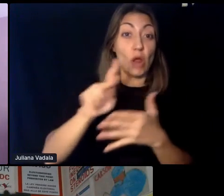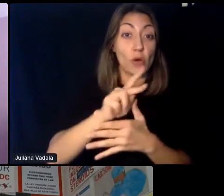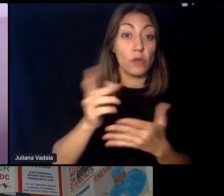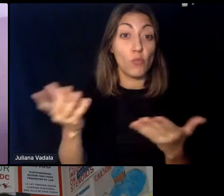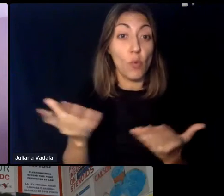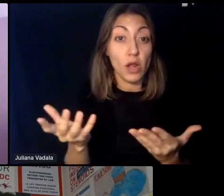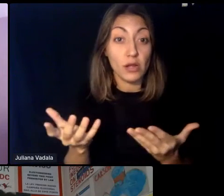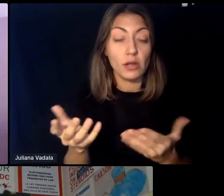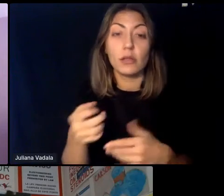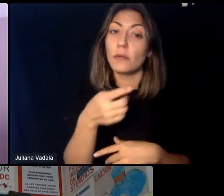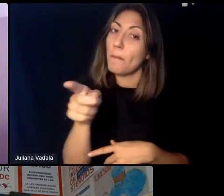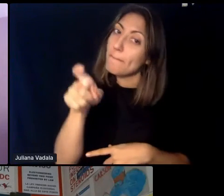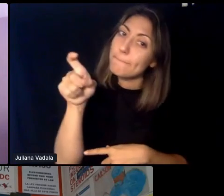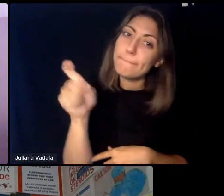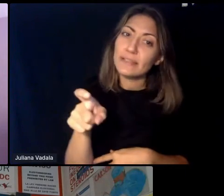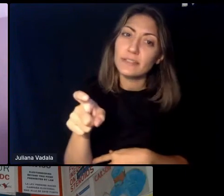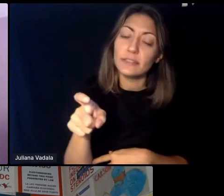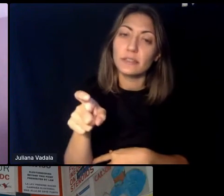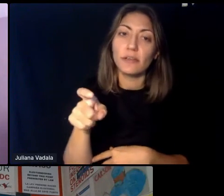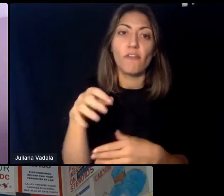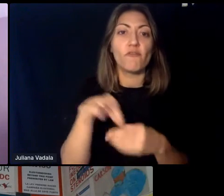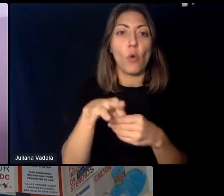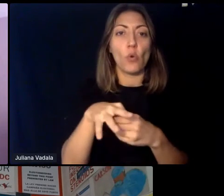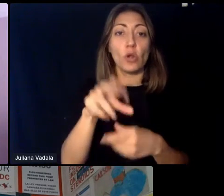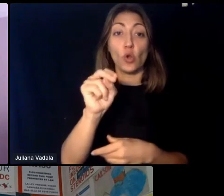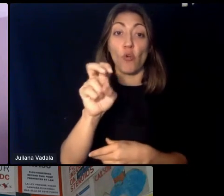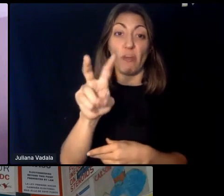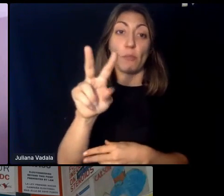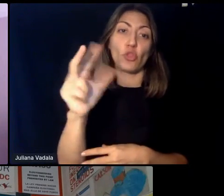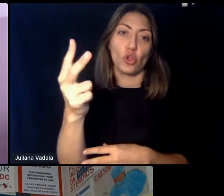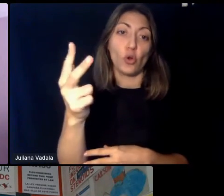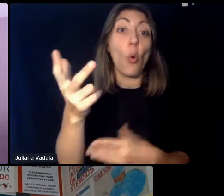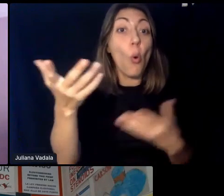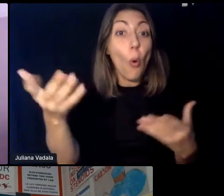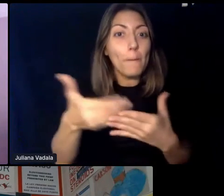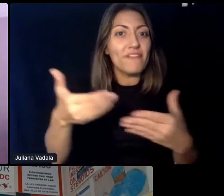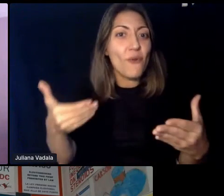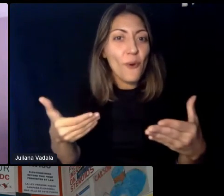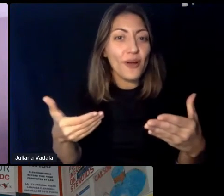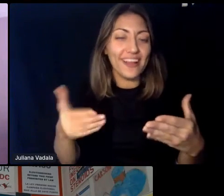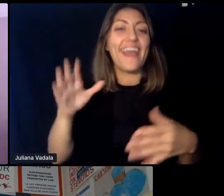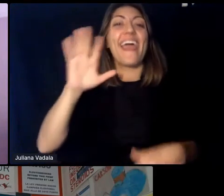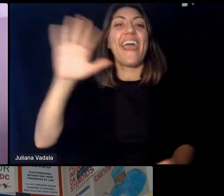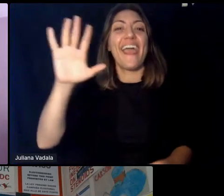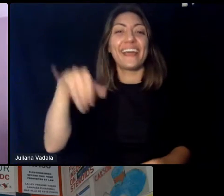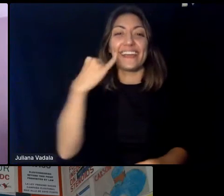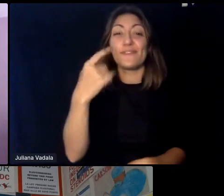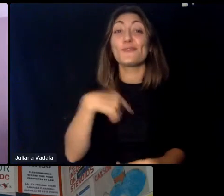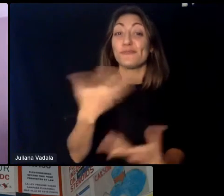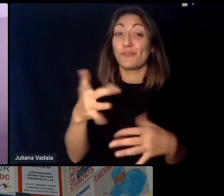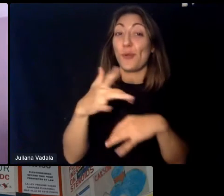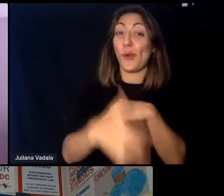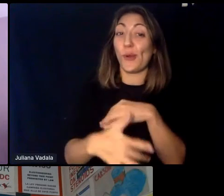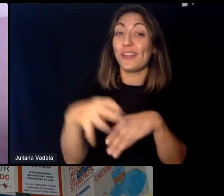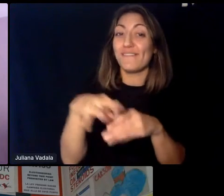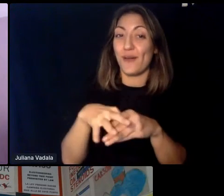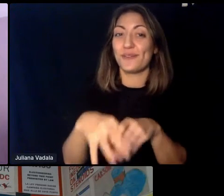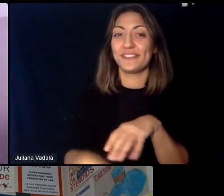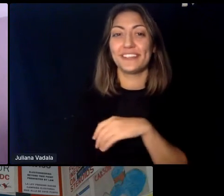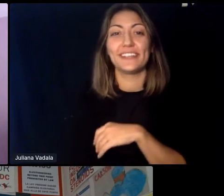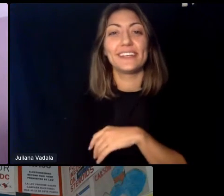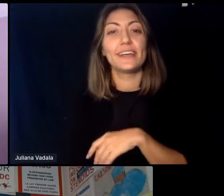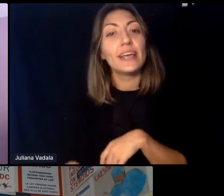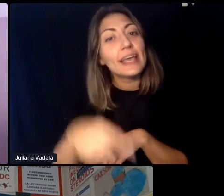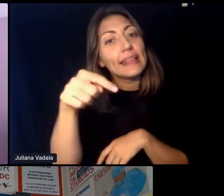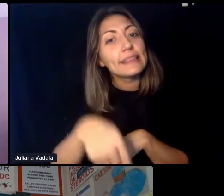November 3rd. Shout out early voting. This election is so important because it will determine the trajectory of our nation